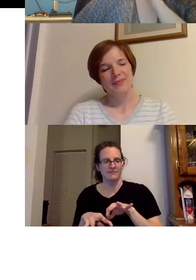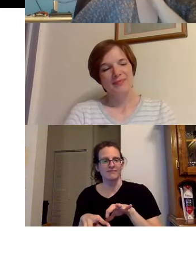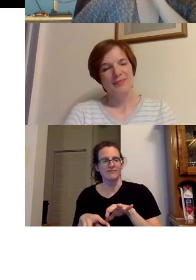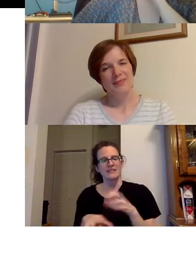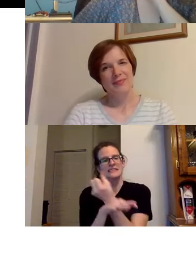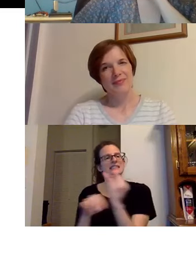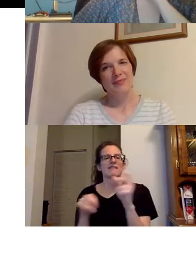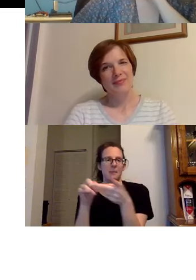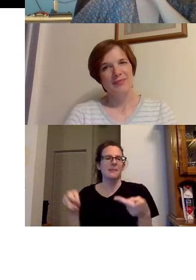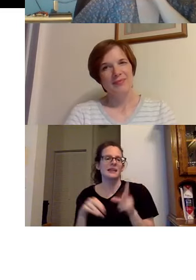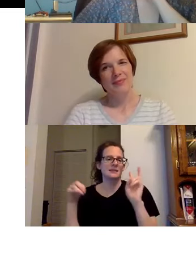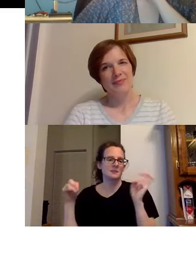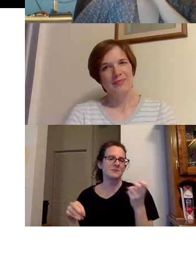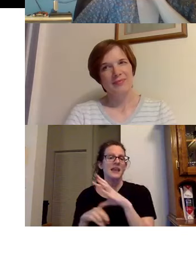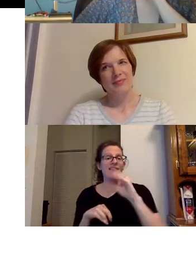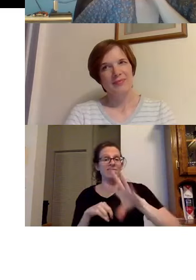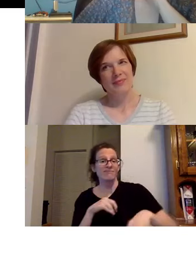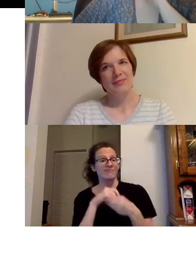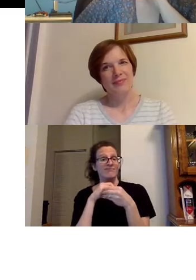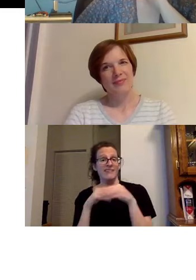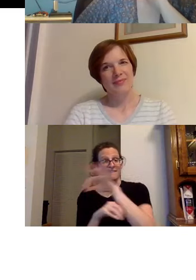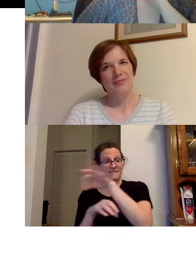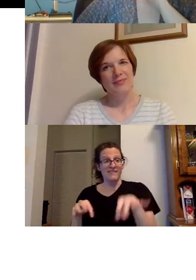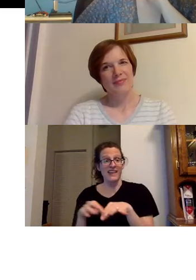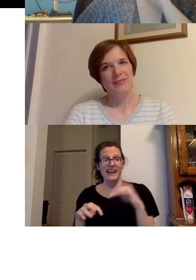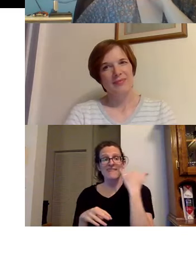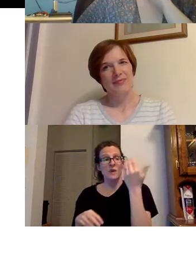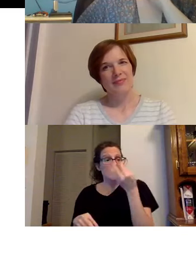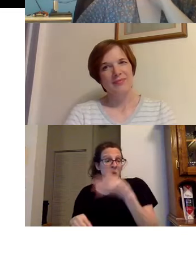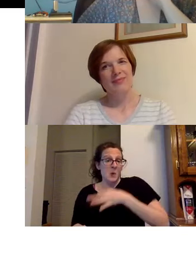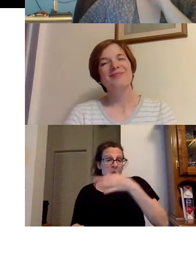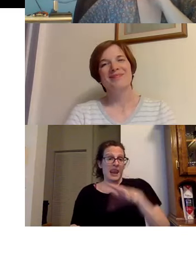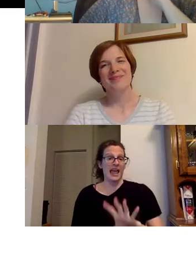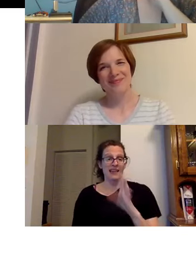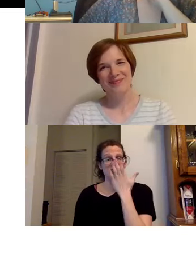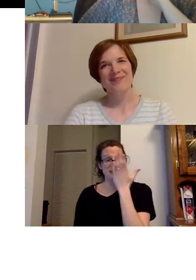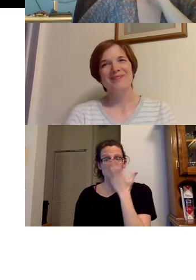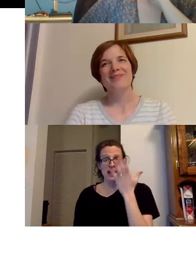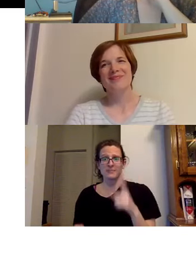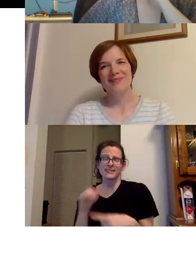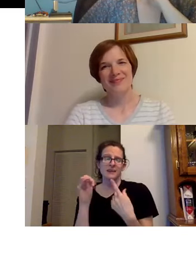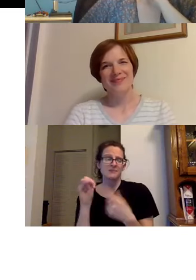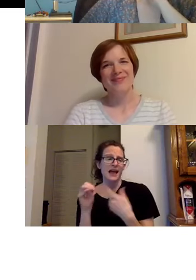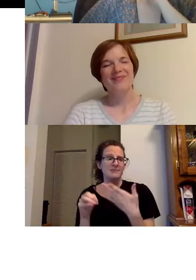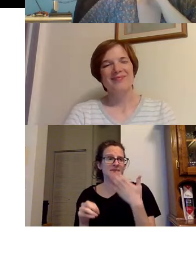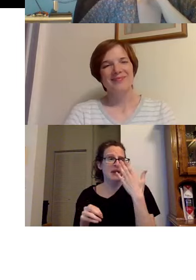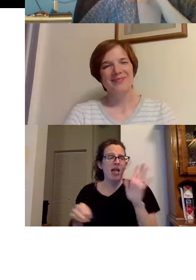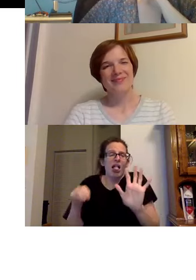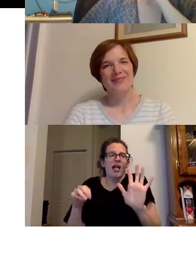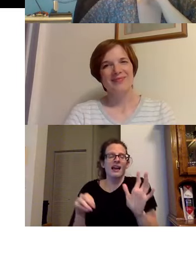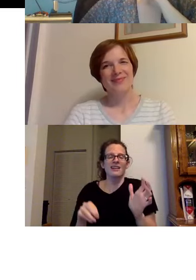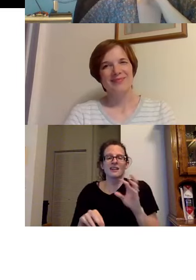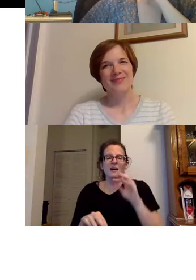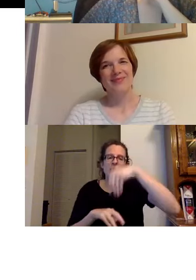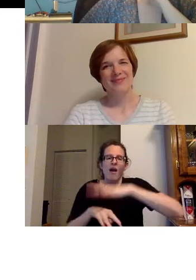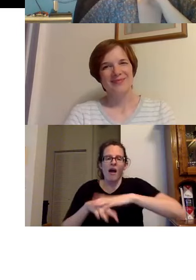feet. An added bonus to putting them on your feet is if you don't like the smell of the oil, because sometimes we're not so crazy about all of them, you can put some socks